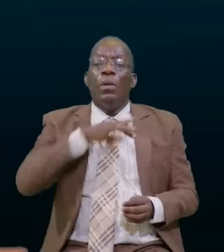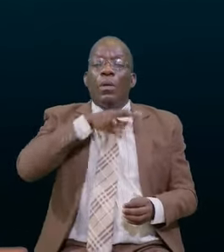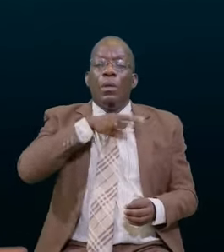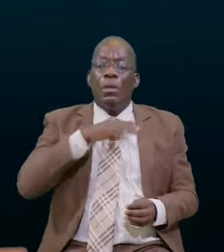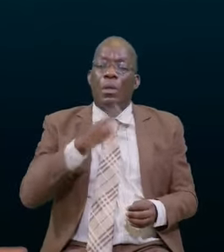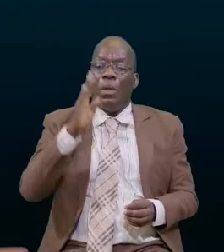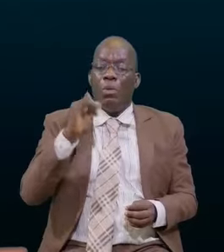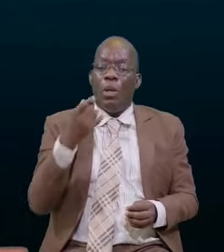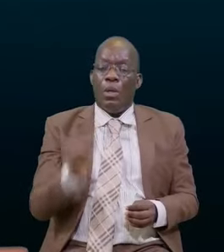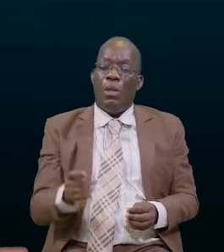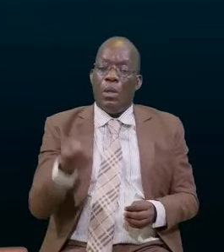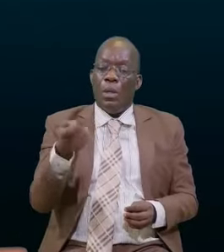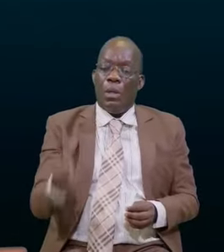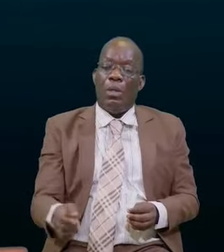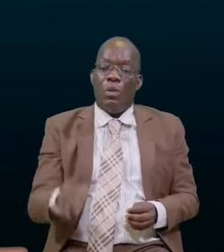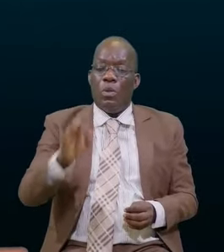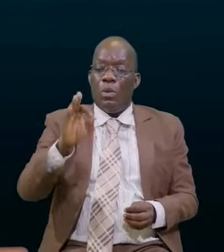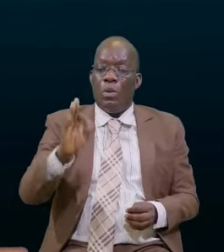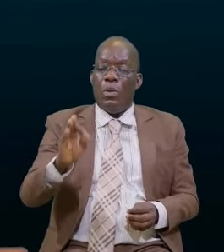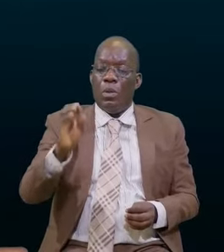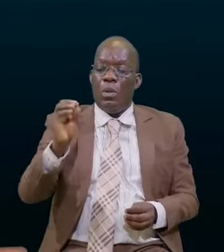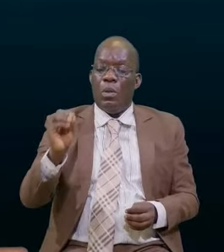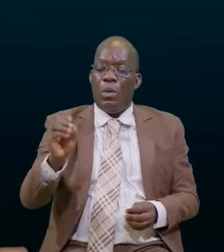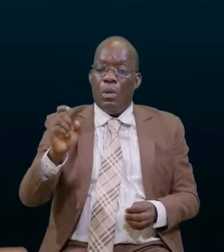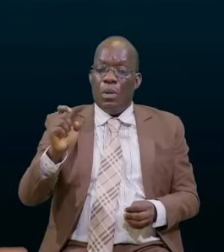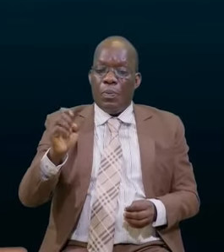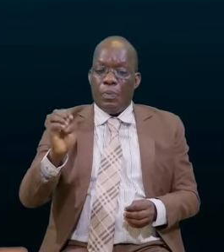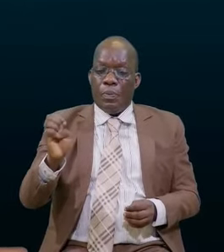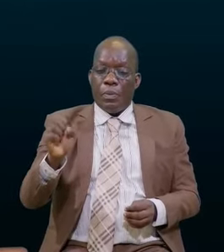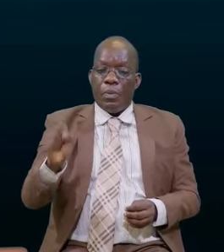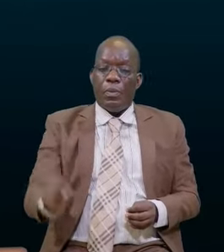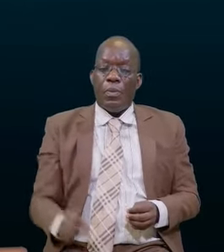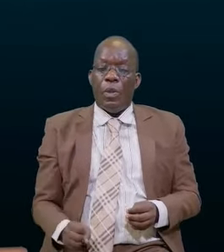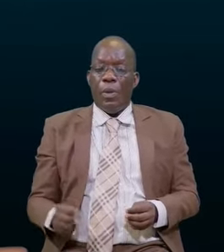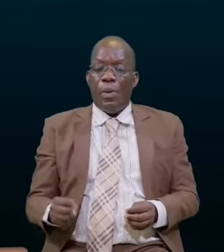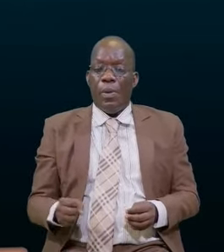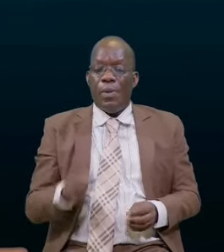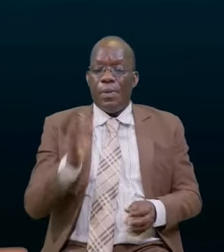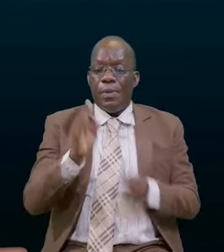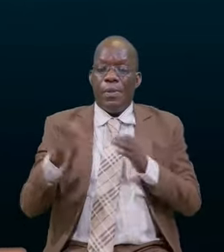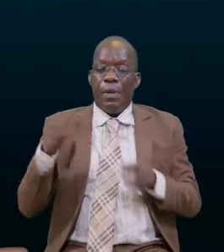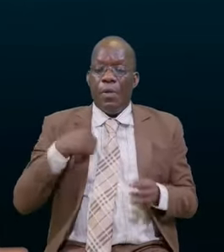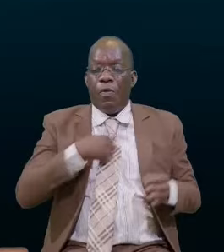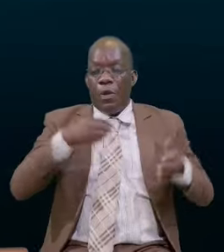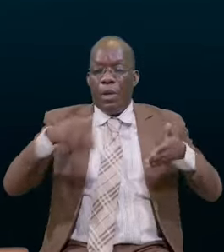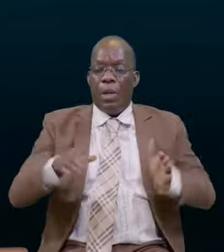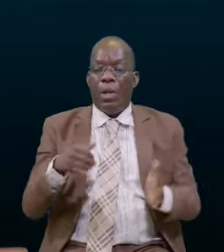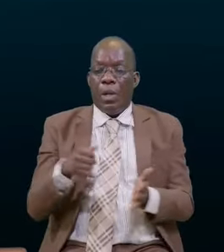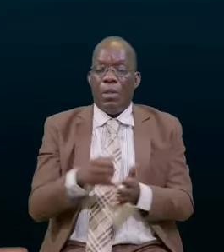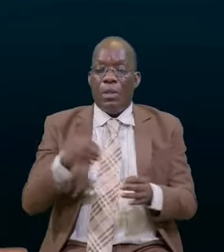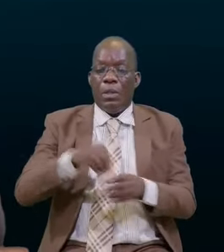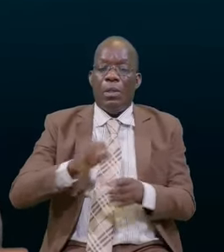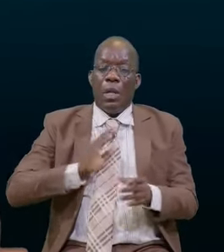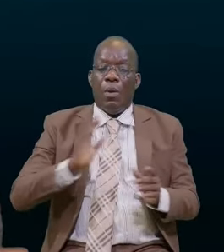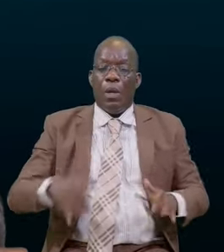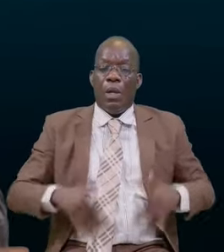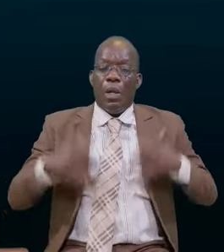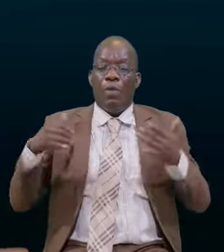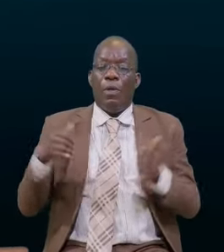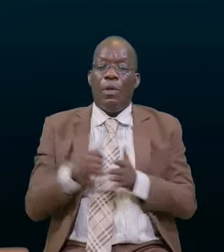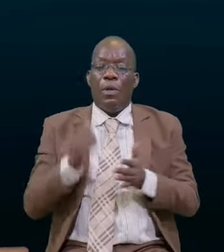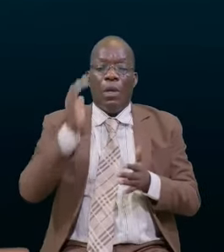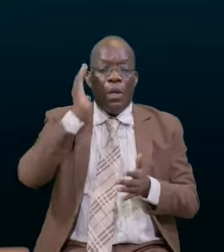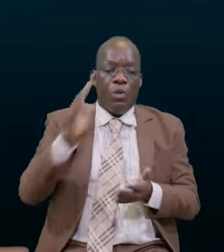foxes are align this in our lives it will bring about defilement the Bible tells us again in the book